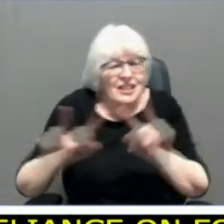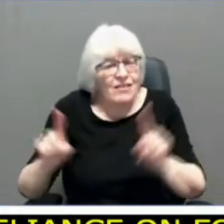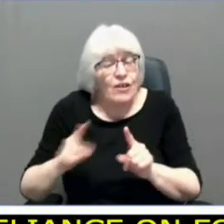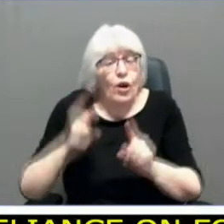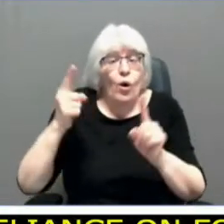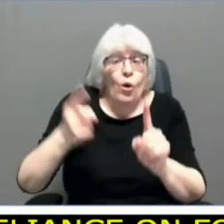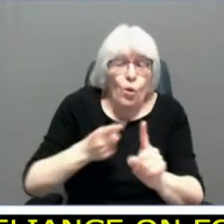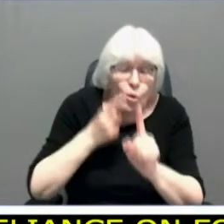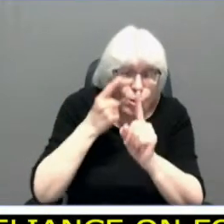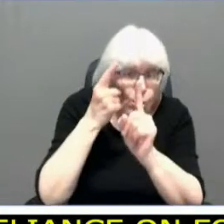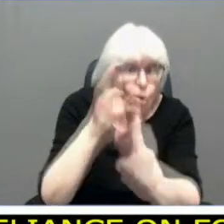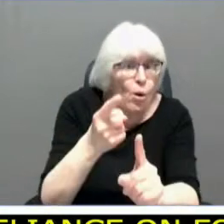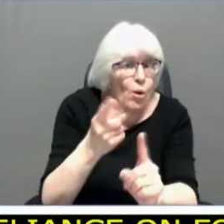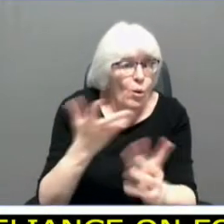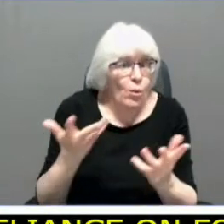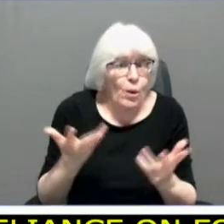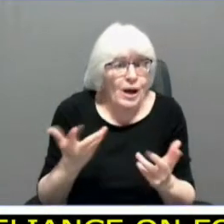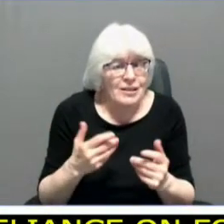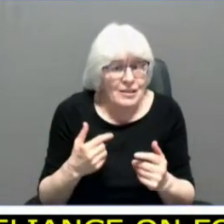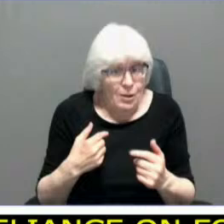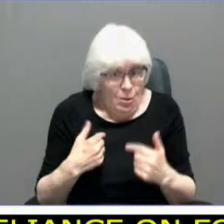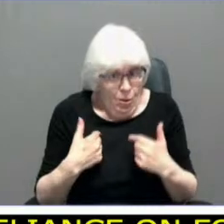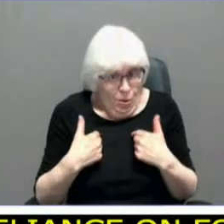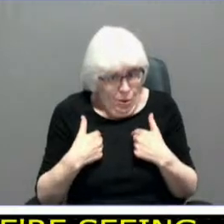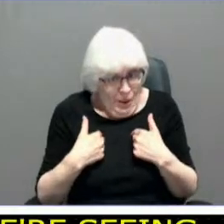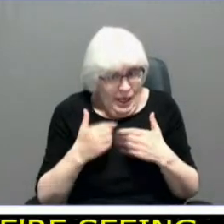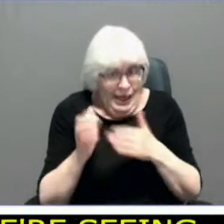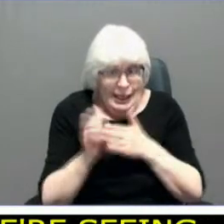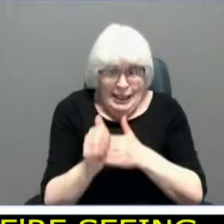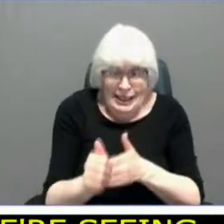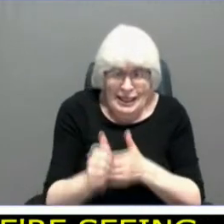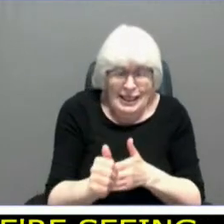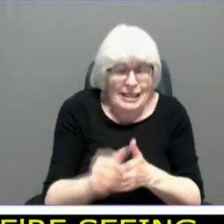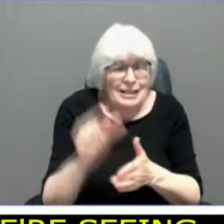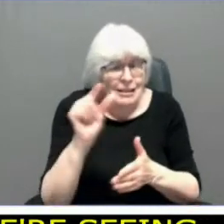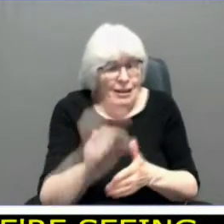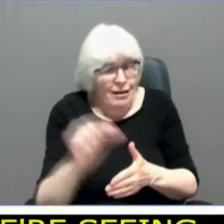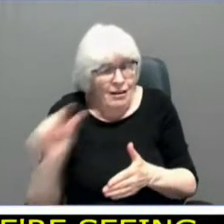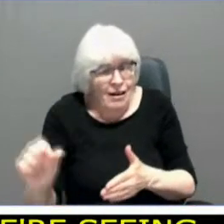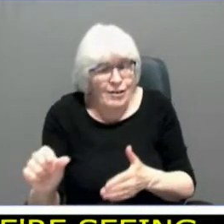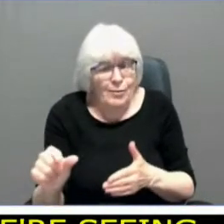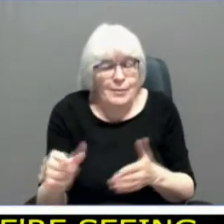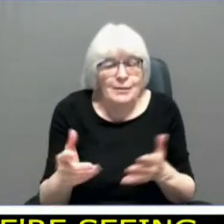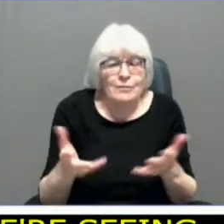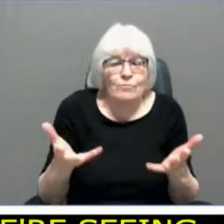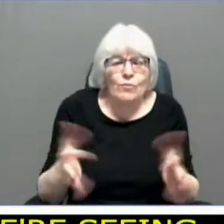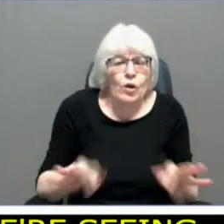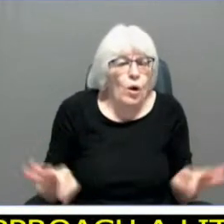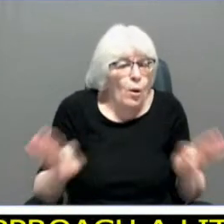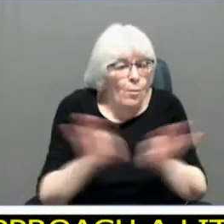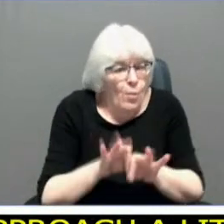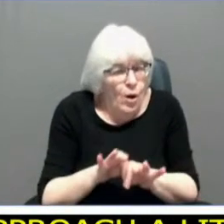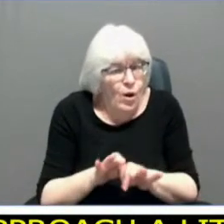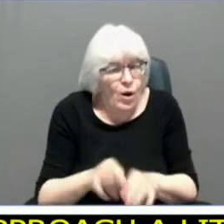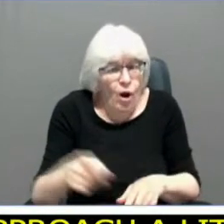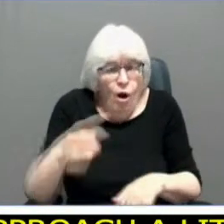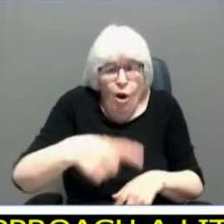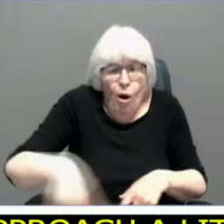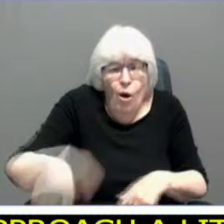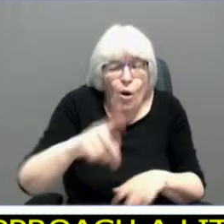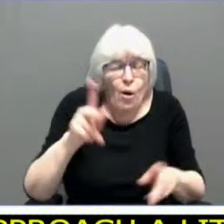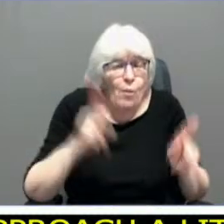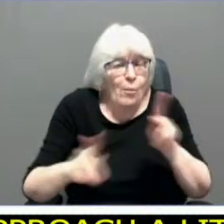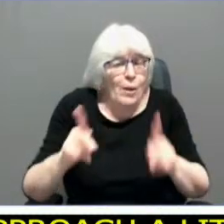you have as the leader of government and the first place where people in your province turn for assistance, realizing you can't